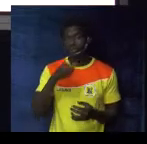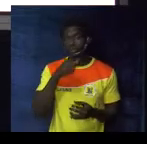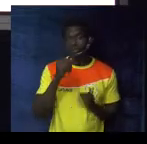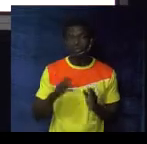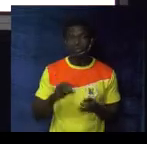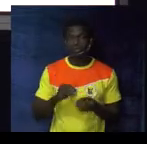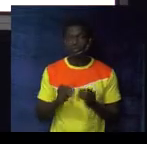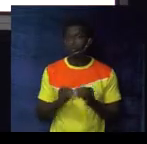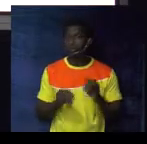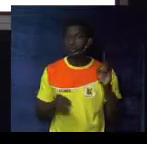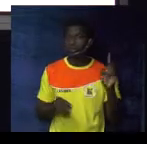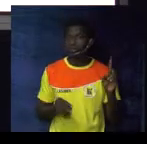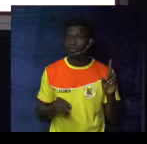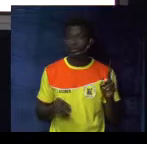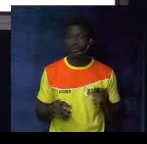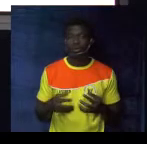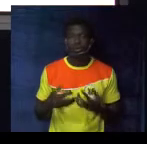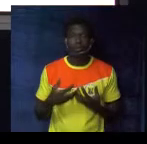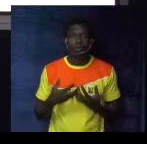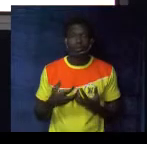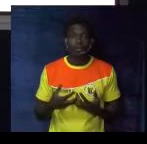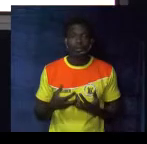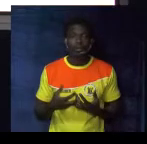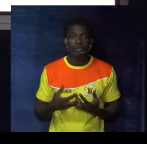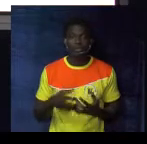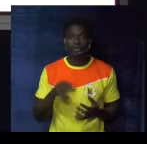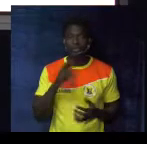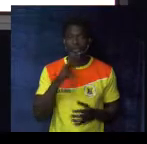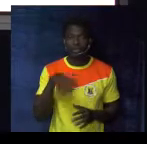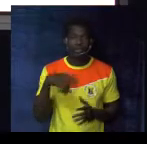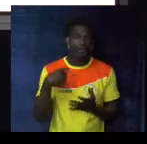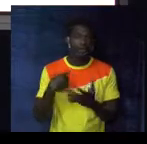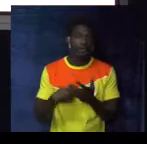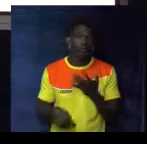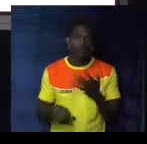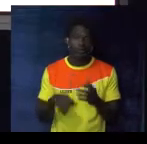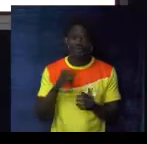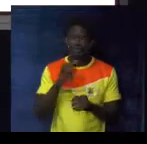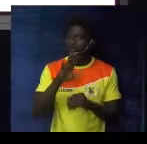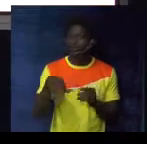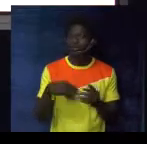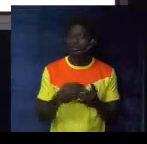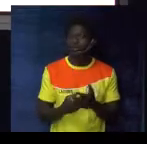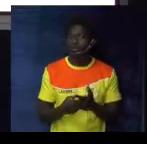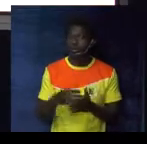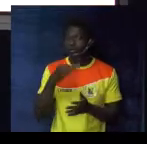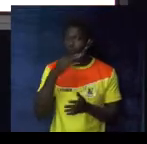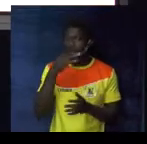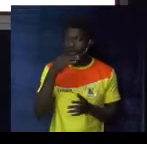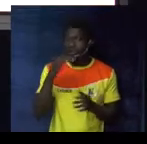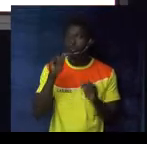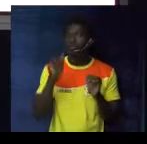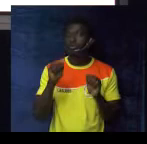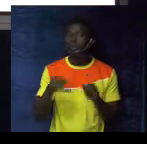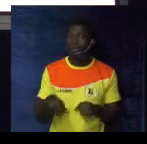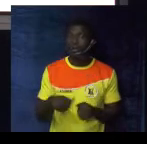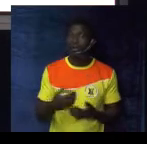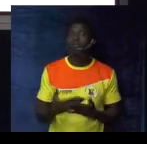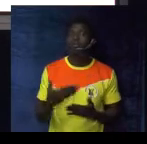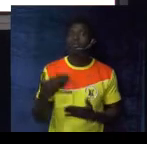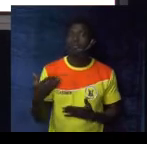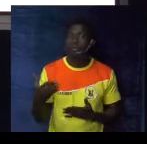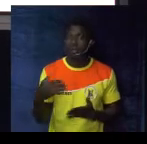agriculture. One, the machines are not affordable to farmers. Not all the farmers can really afford